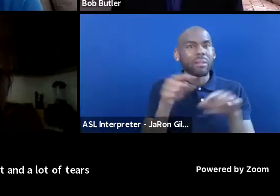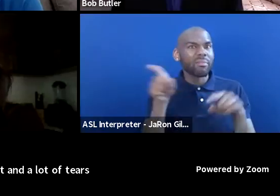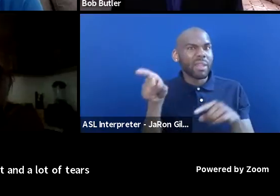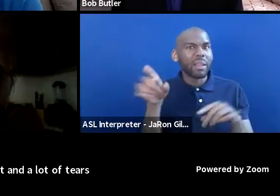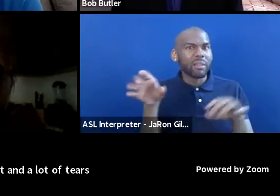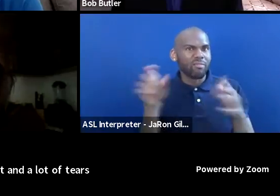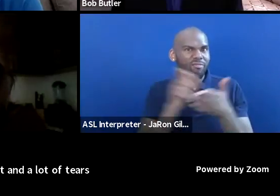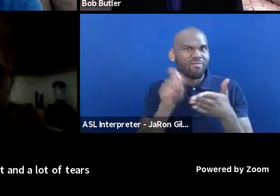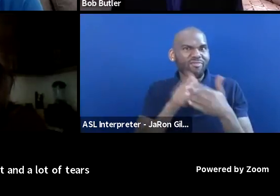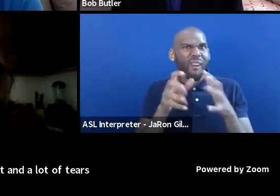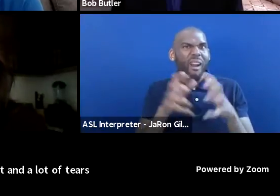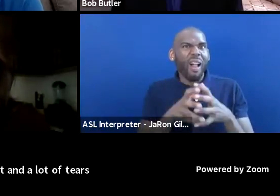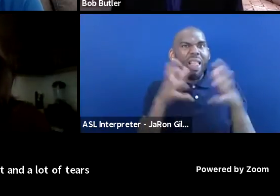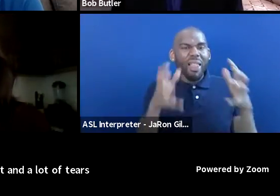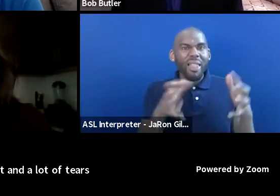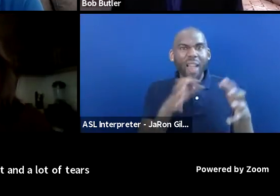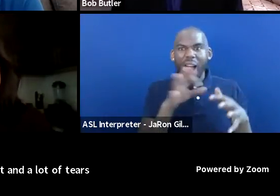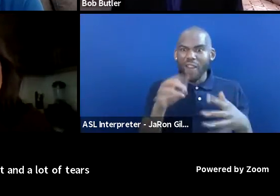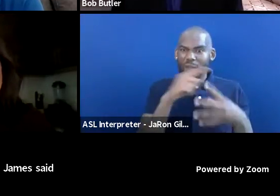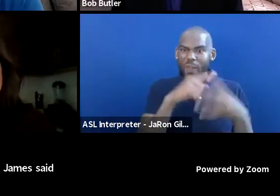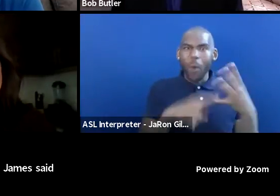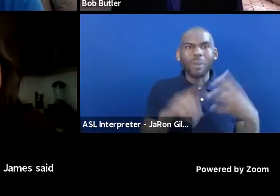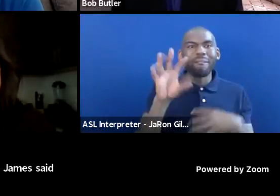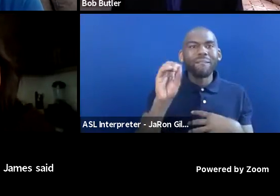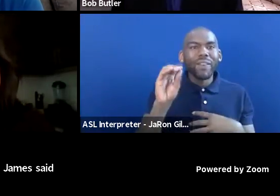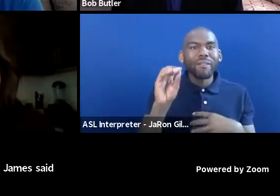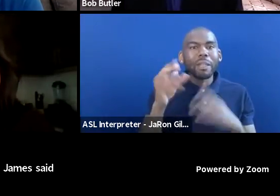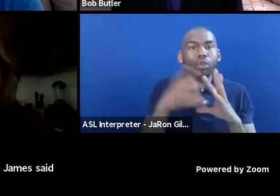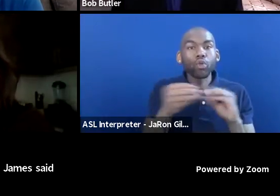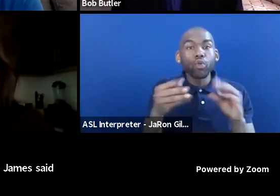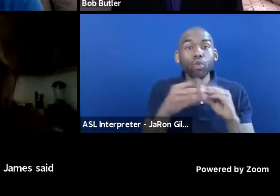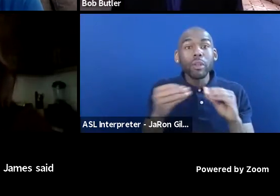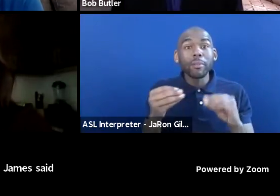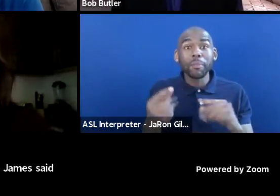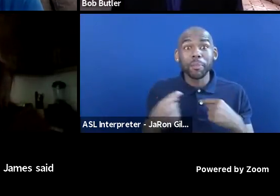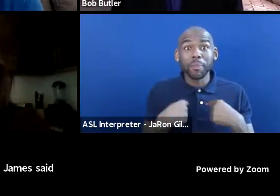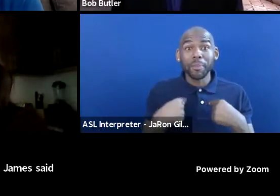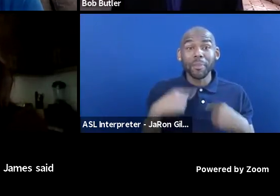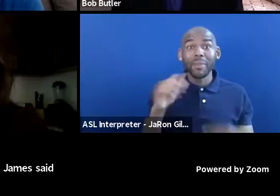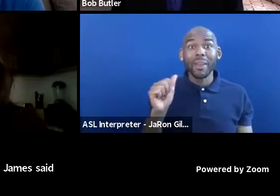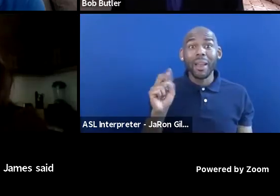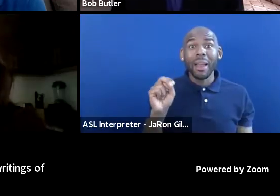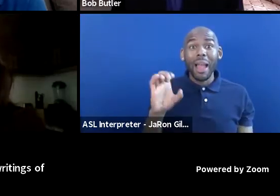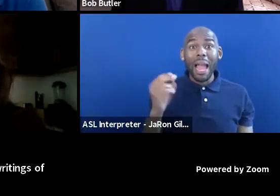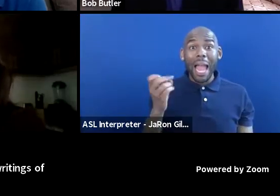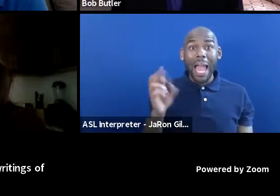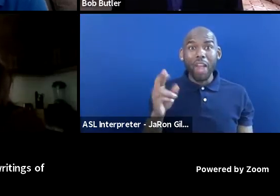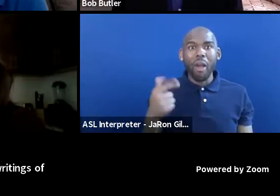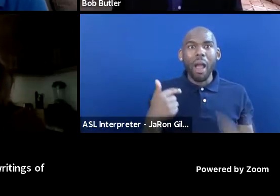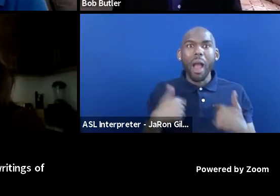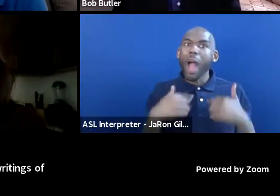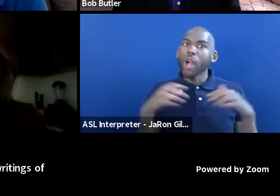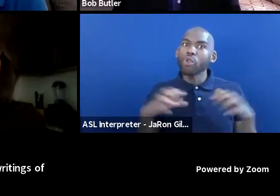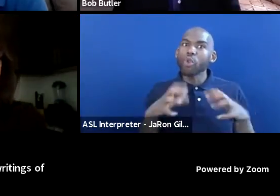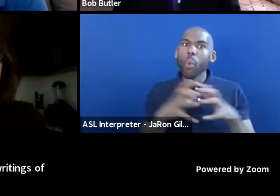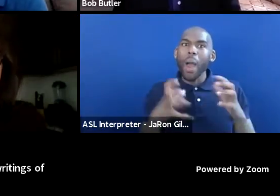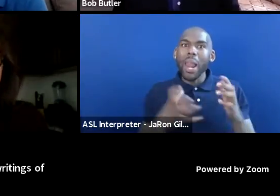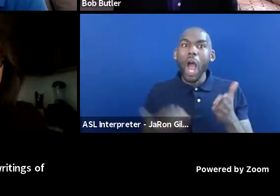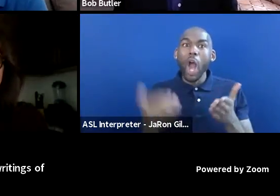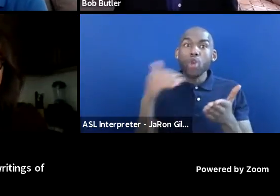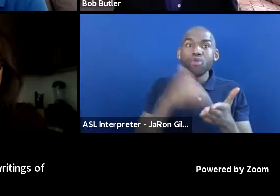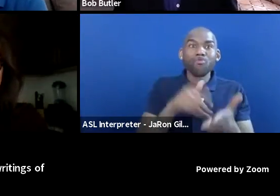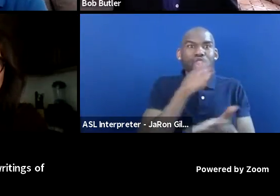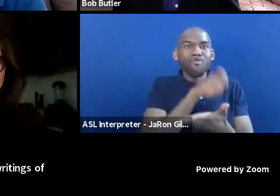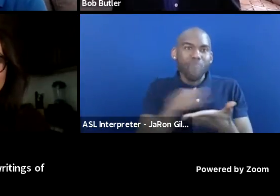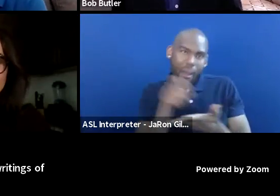of the 50 stories to put into the newscast. As an anchor, I do a lot of rewriting of the 50 stories that go into the newscast. Some of